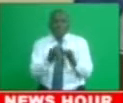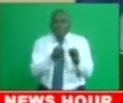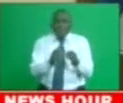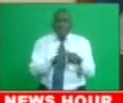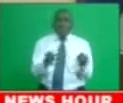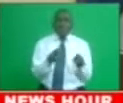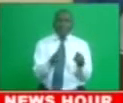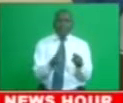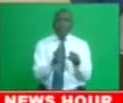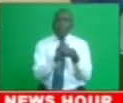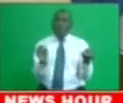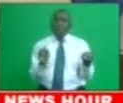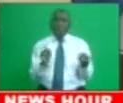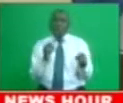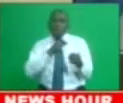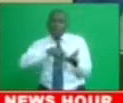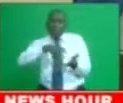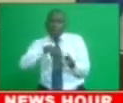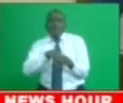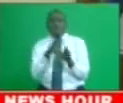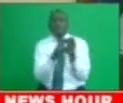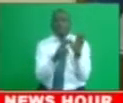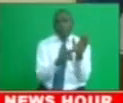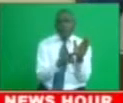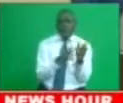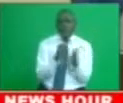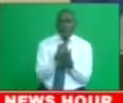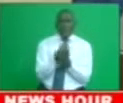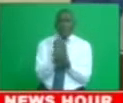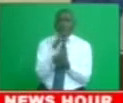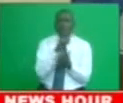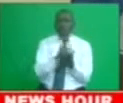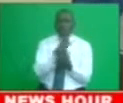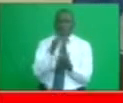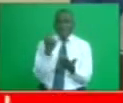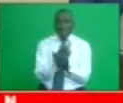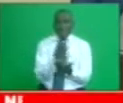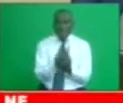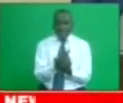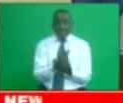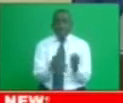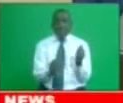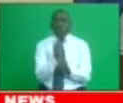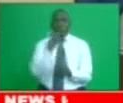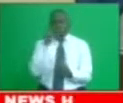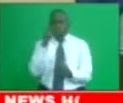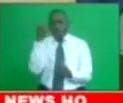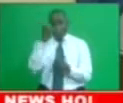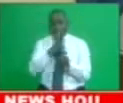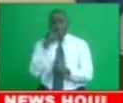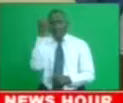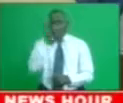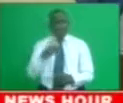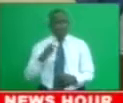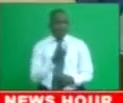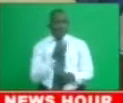There was no ranking in that report, and it's absolutely false that Ghana is the second most corrupt country in Africa. We reject